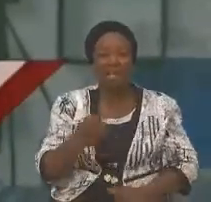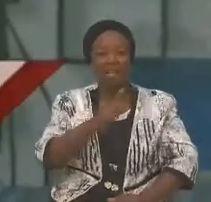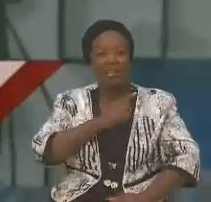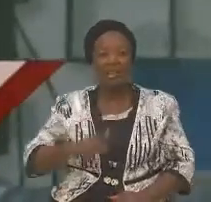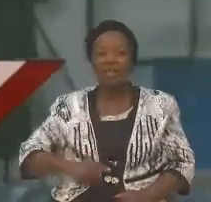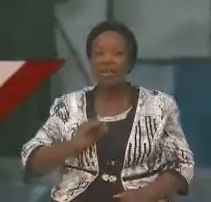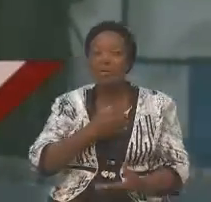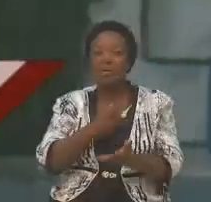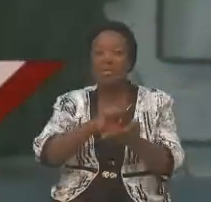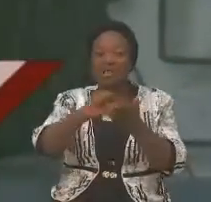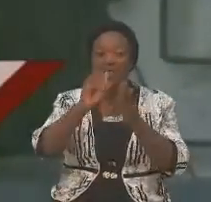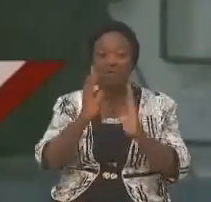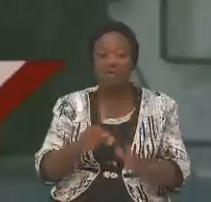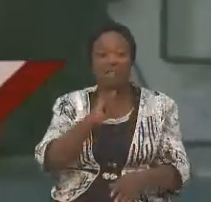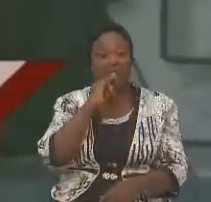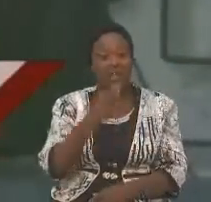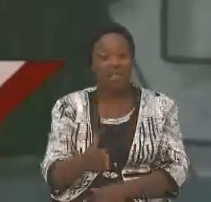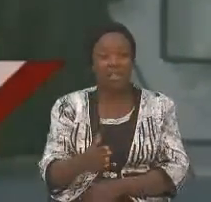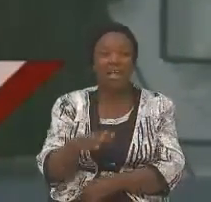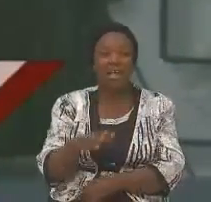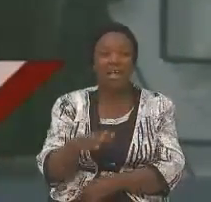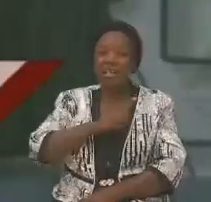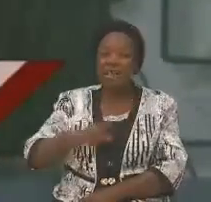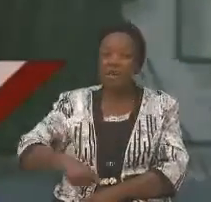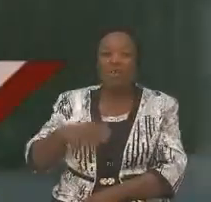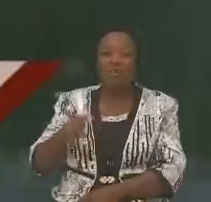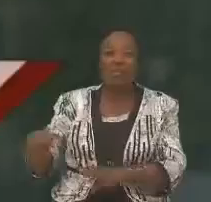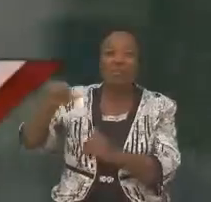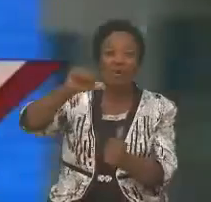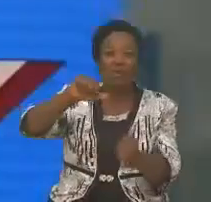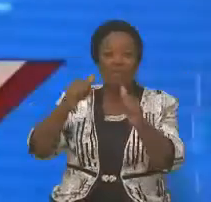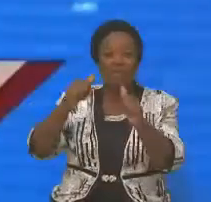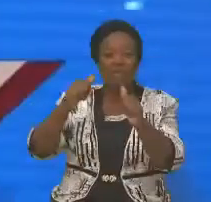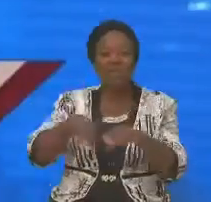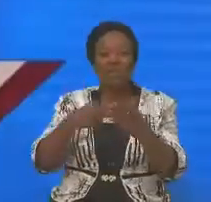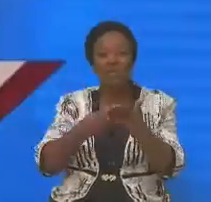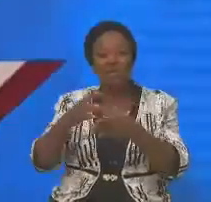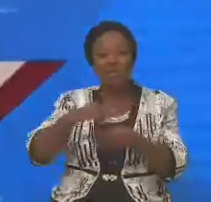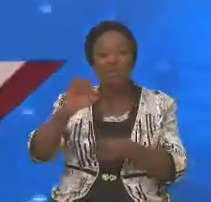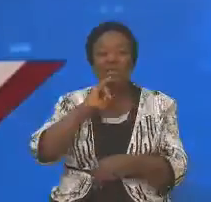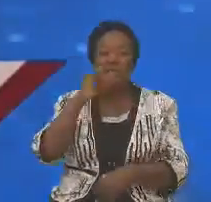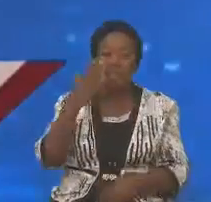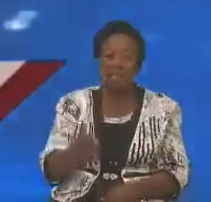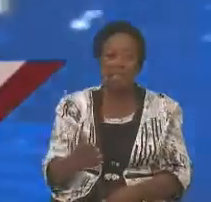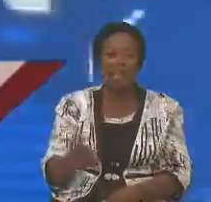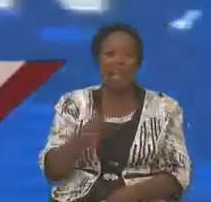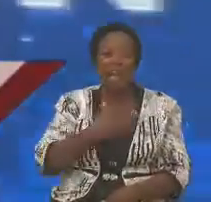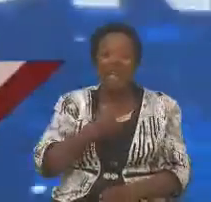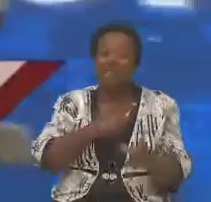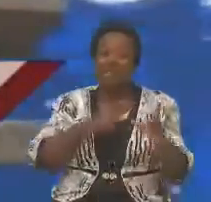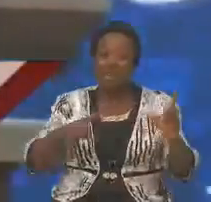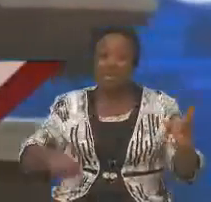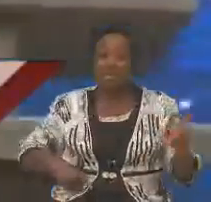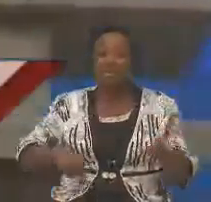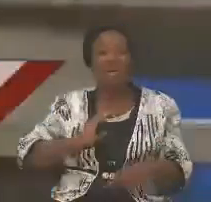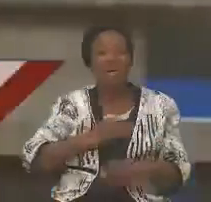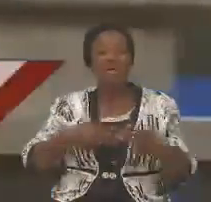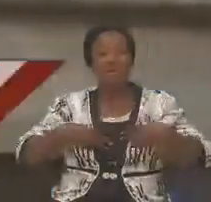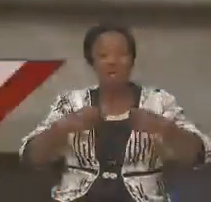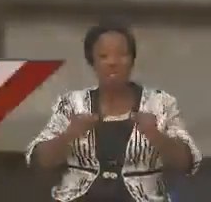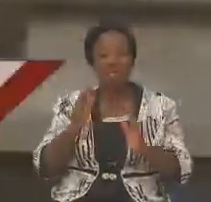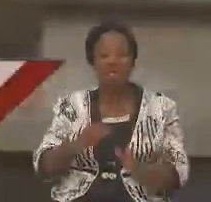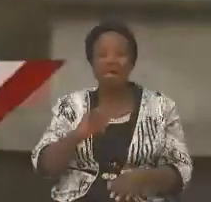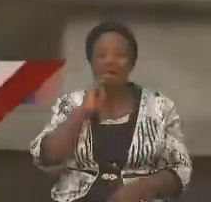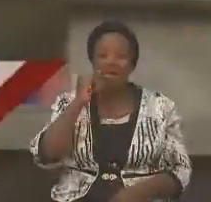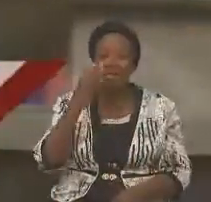is there. The Lord our Sanctifier is there. The Lord the Baptizer and the Holy Ghost is there.